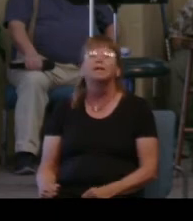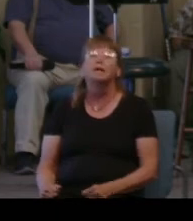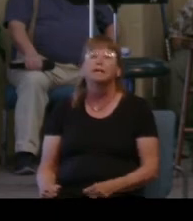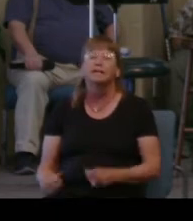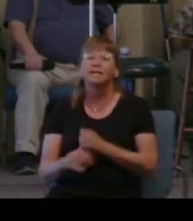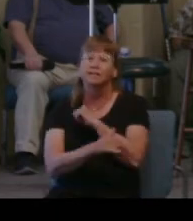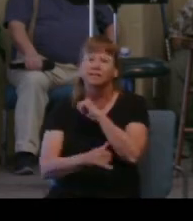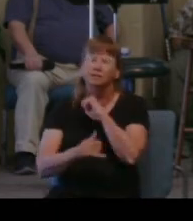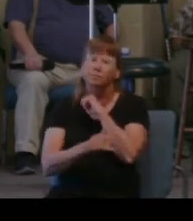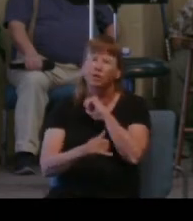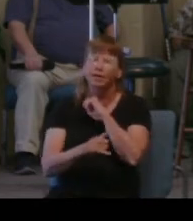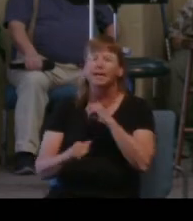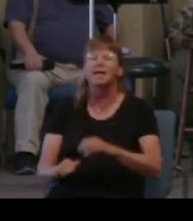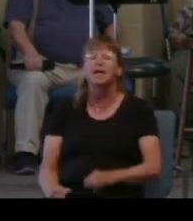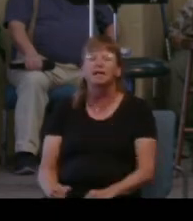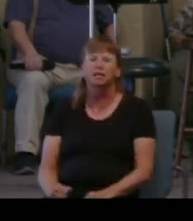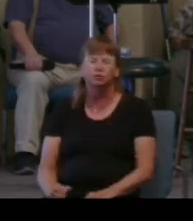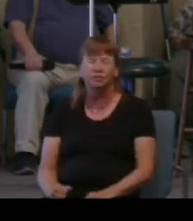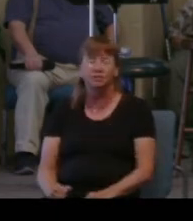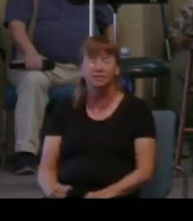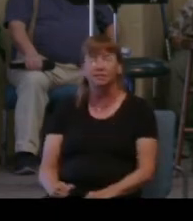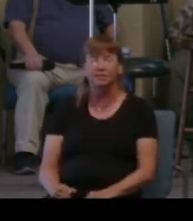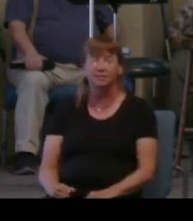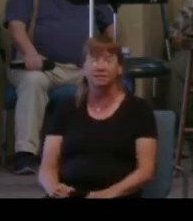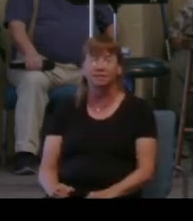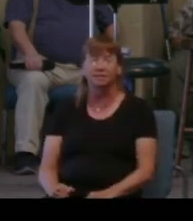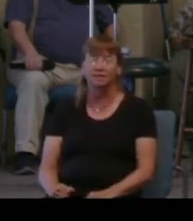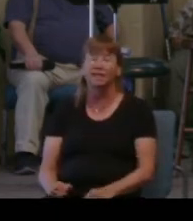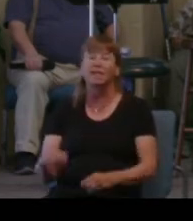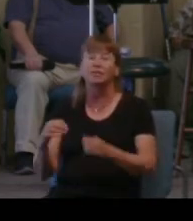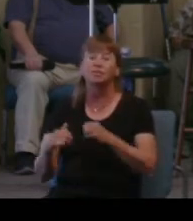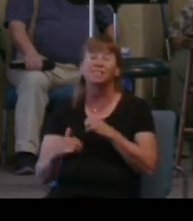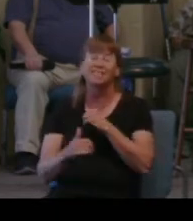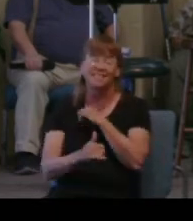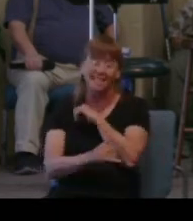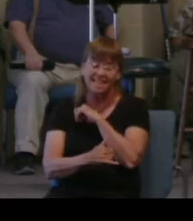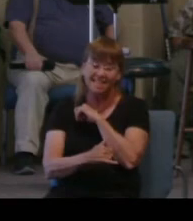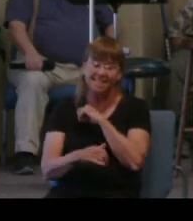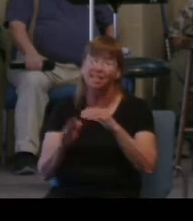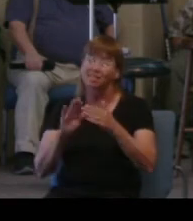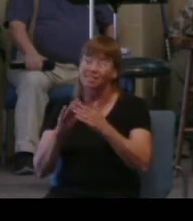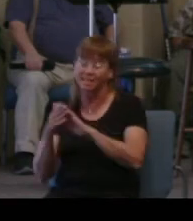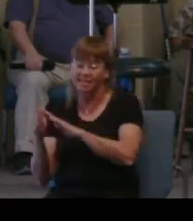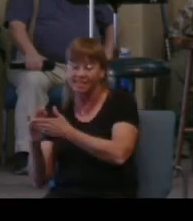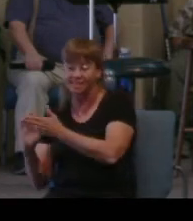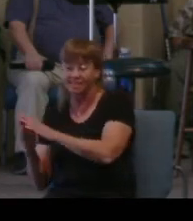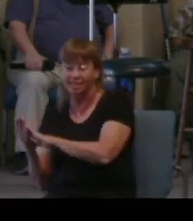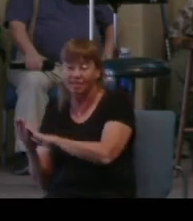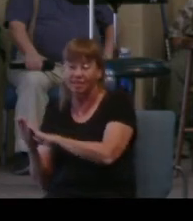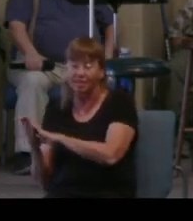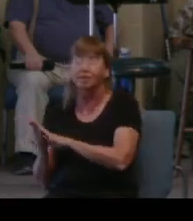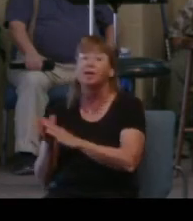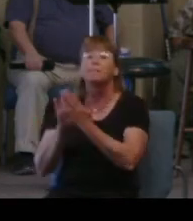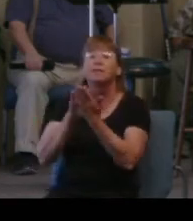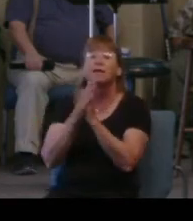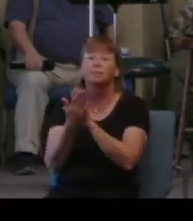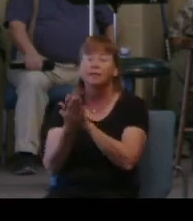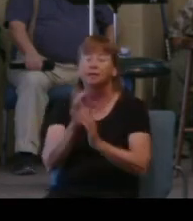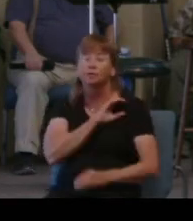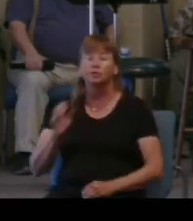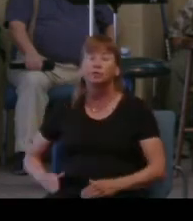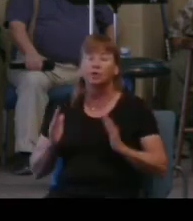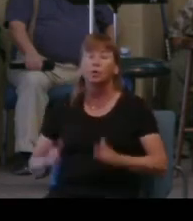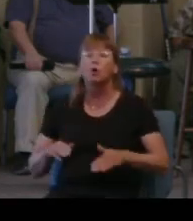what it is to do and serve God, to live out the godly mission of being a Christian, somebody who walks with God